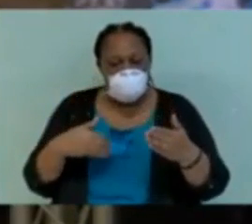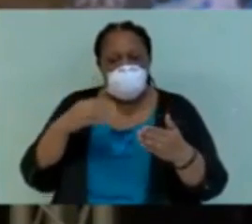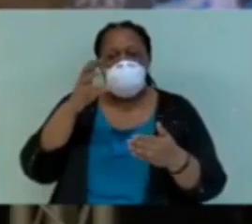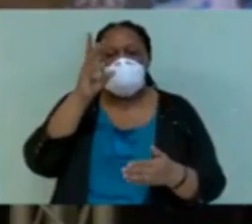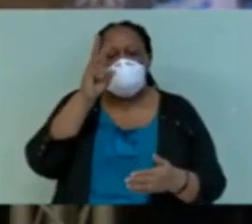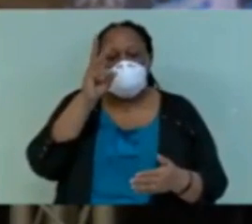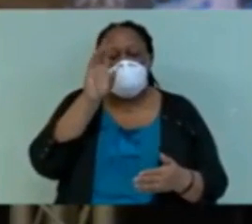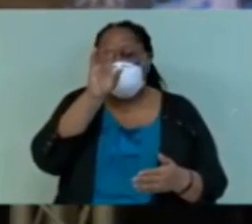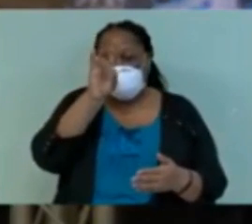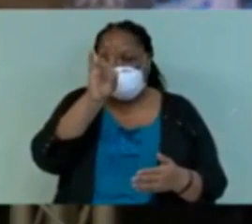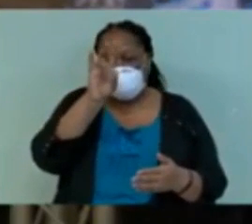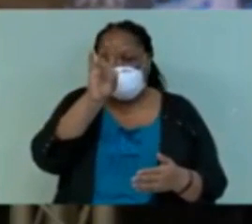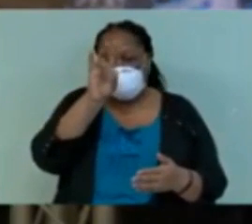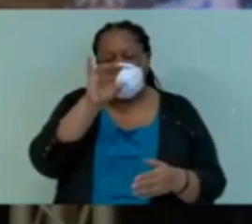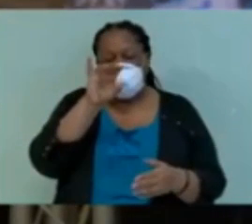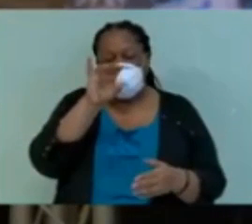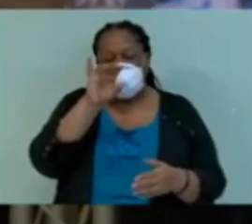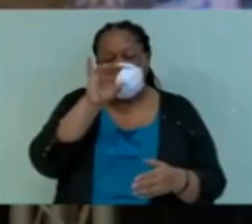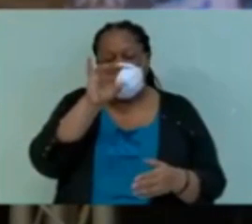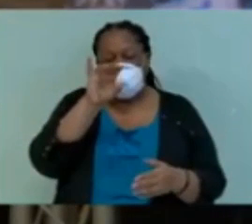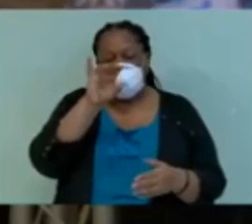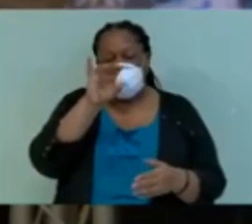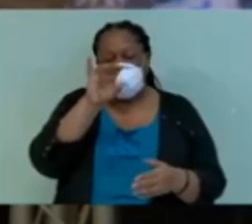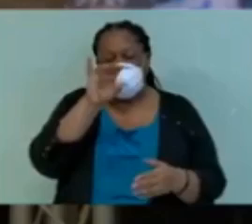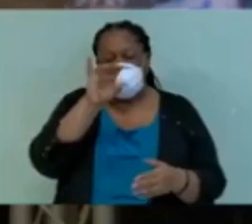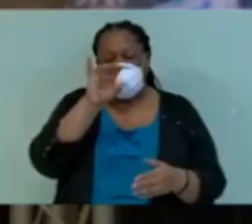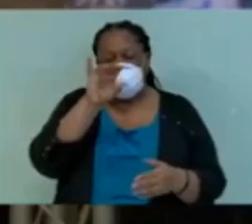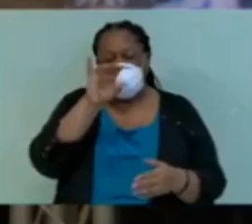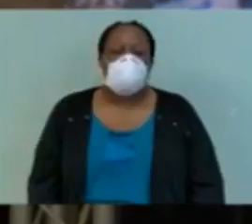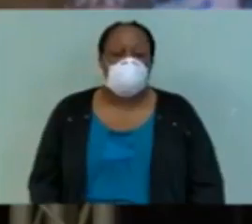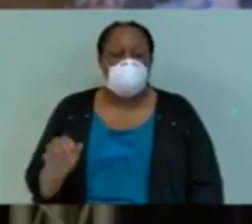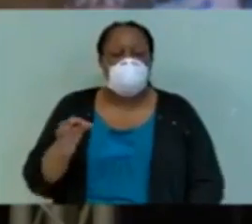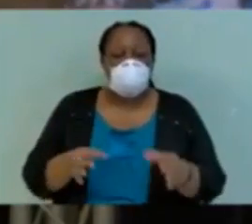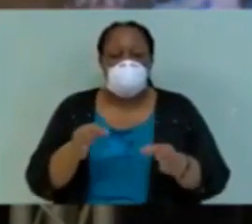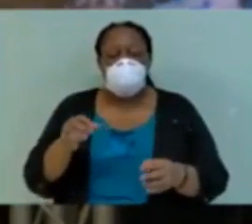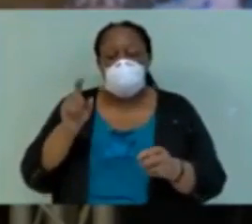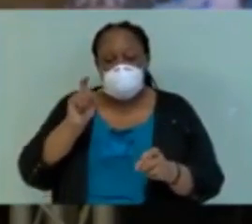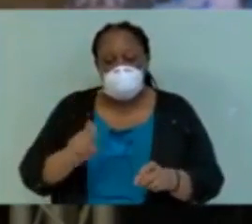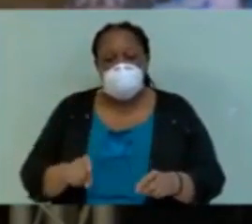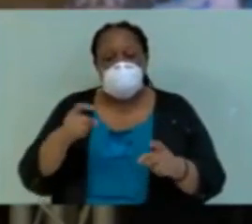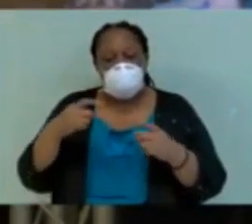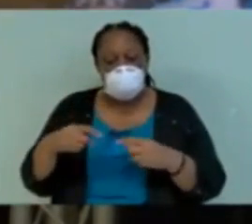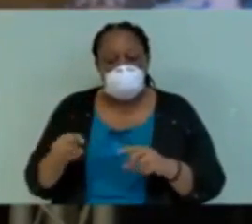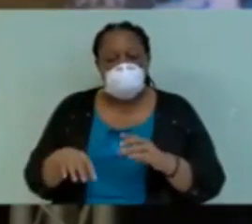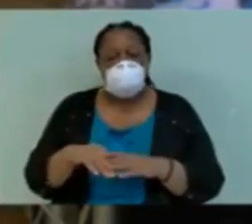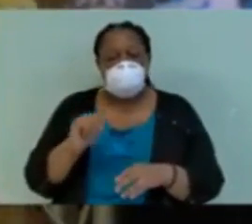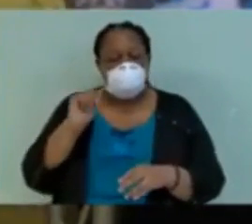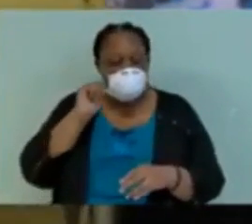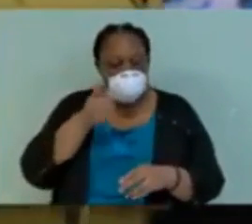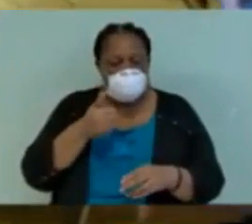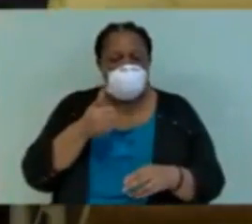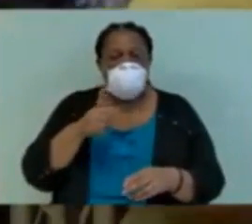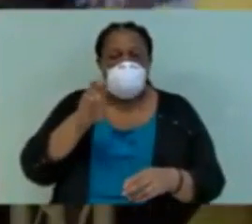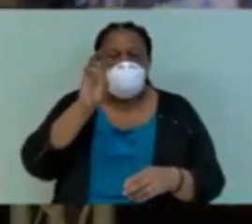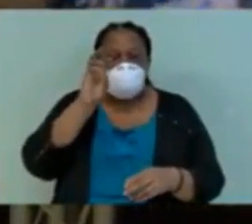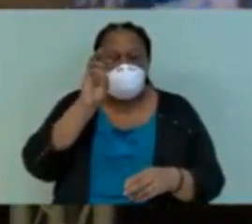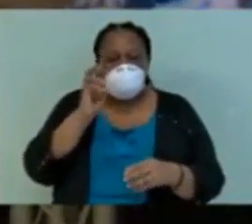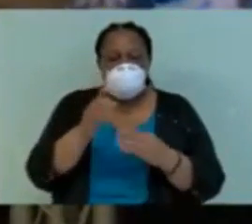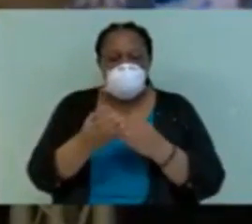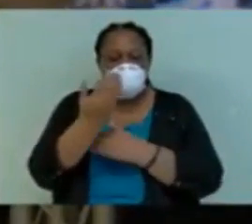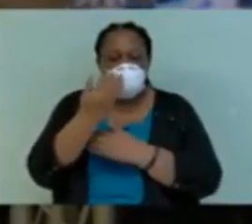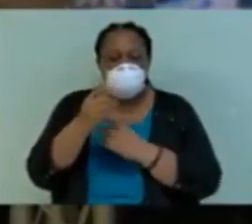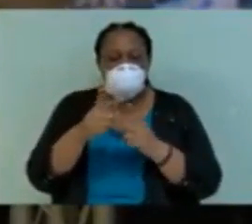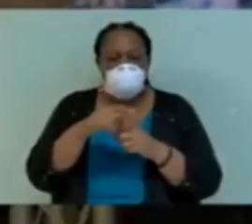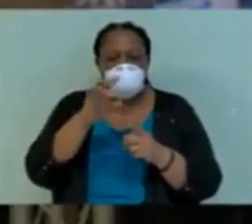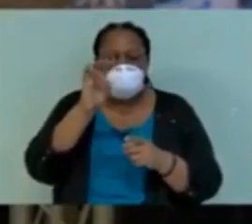the curfews and complete all of your activities within the time frame allotted